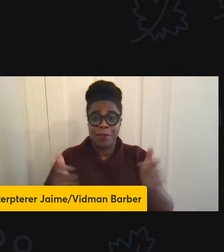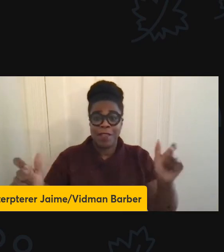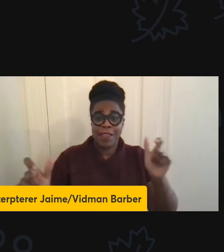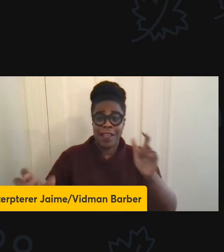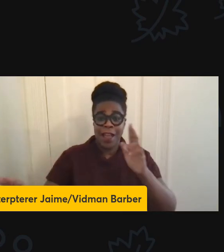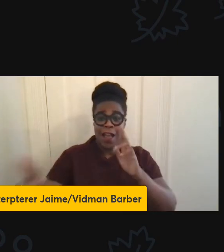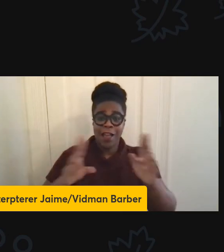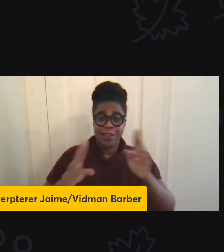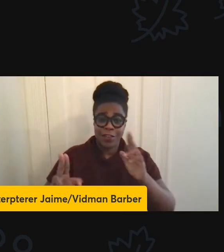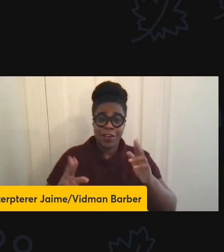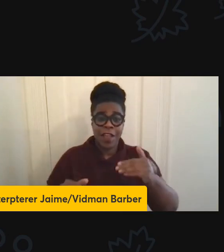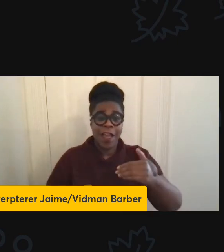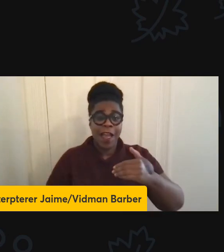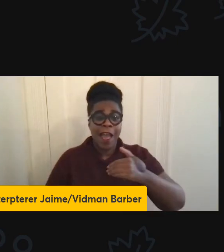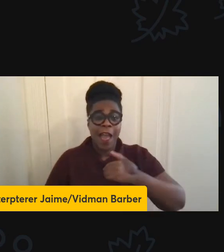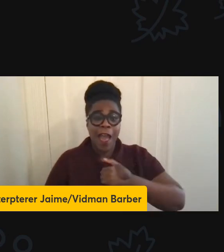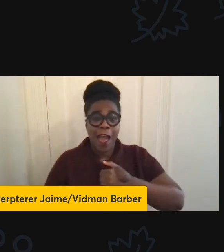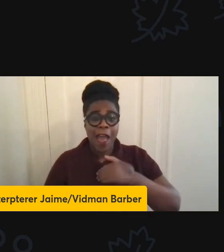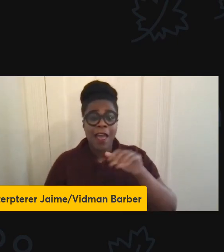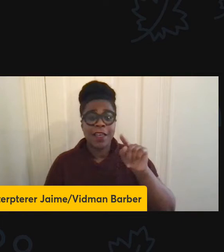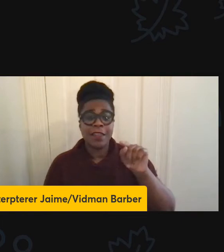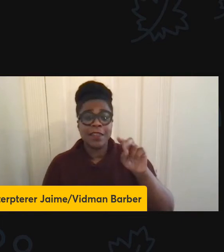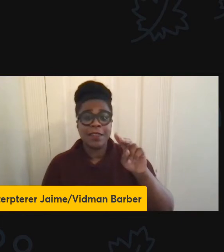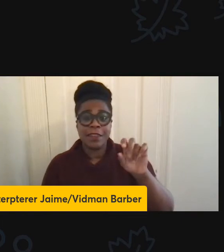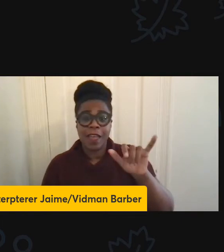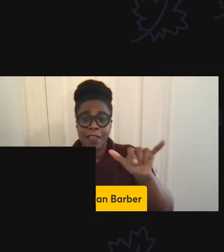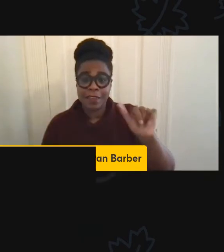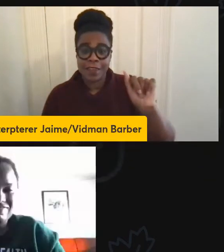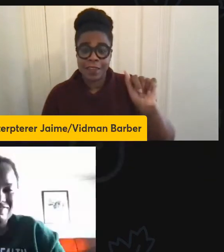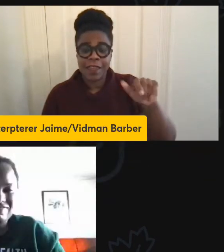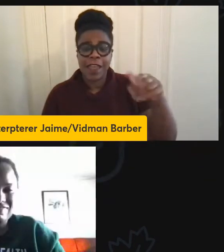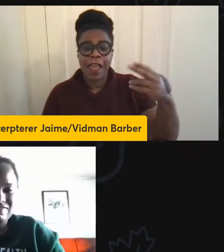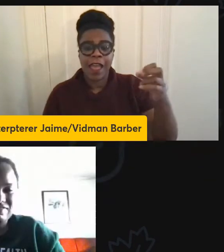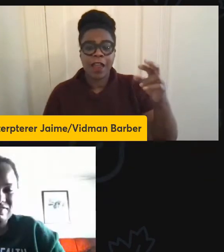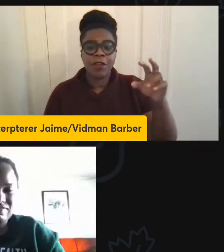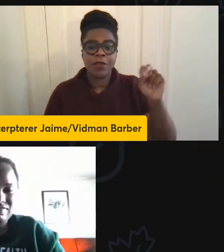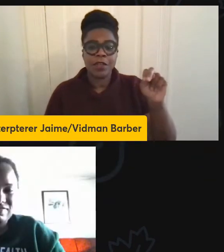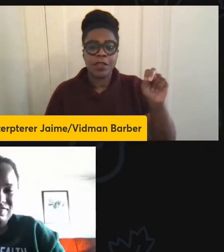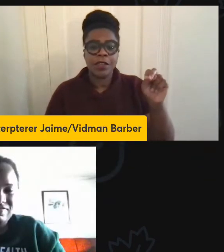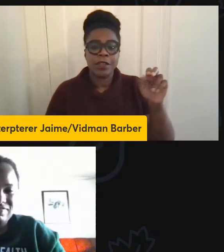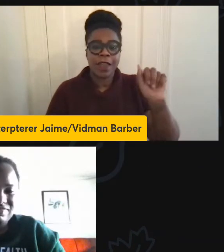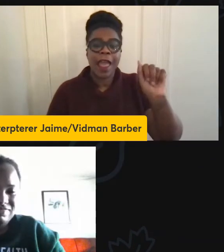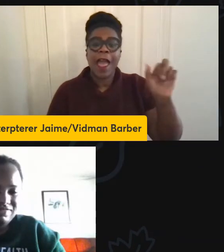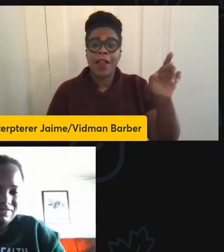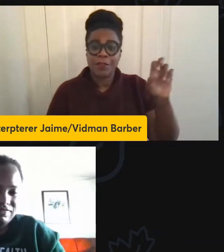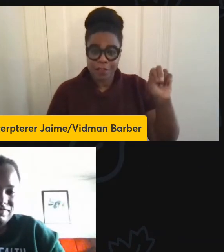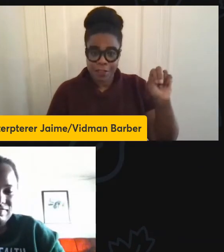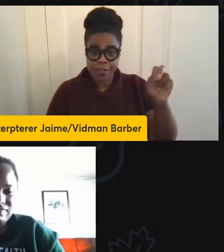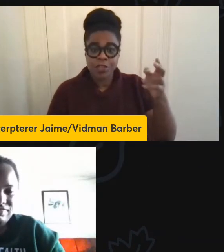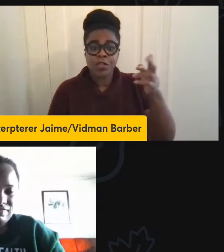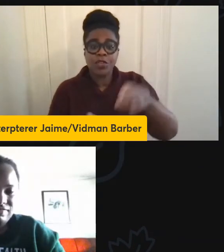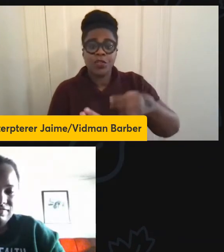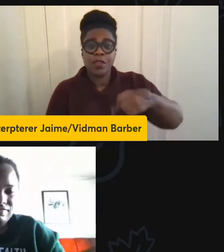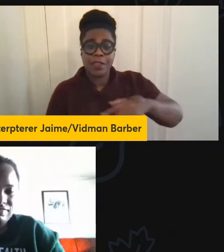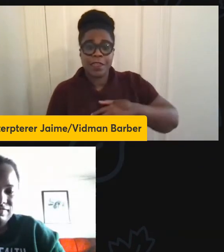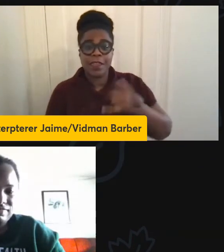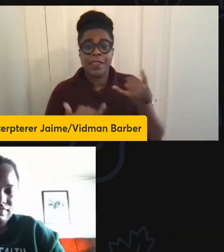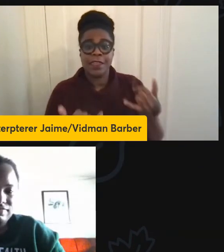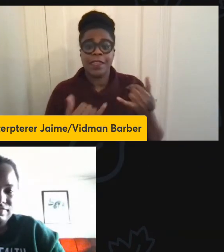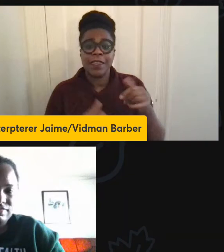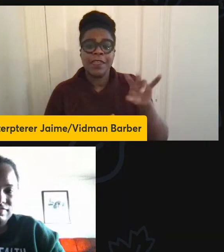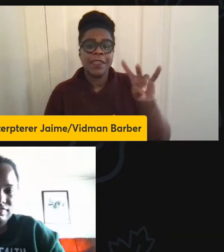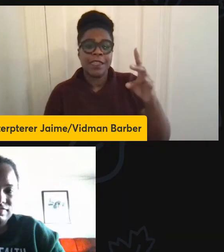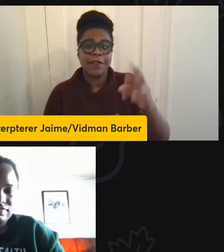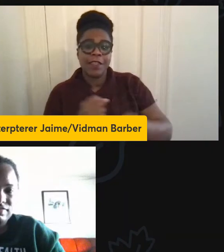have Tonya Aaron joining us today. Tonya Aaron is a